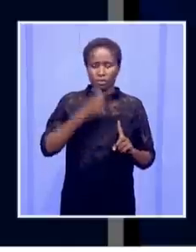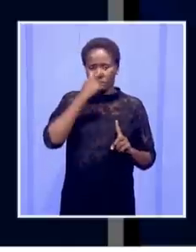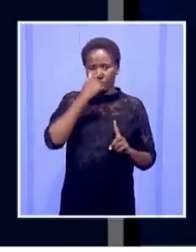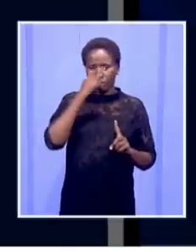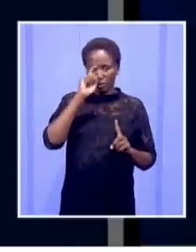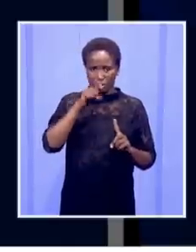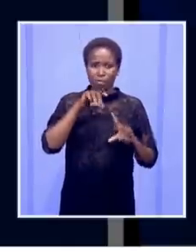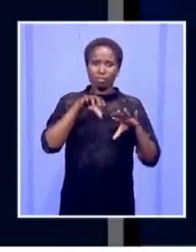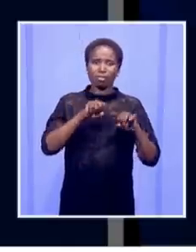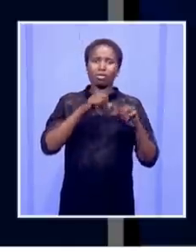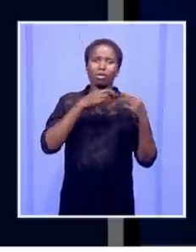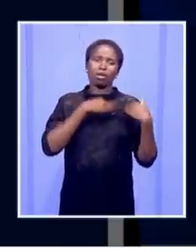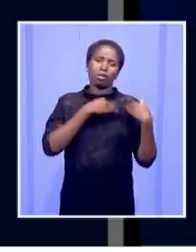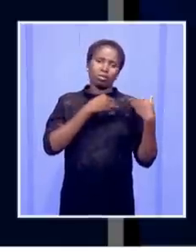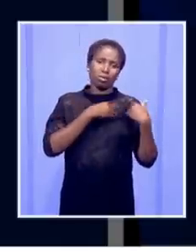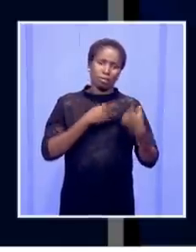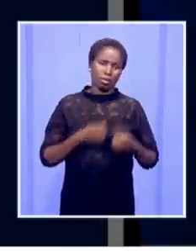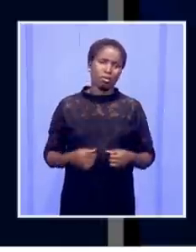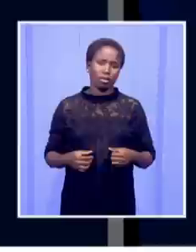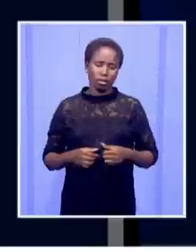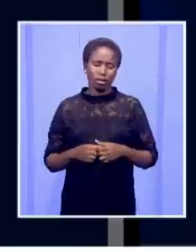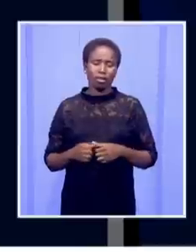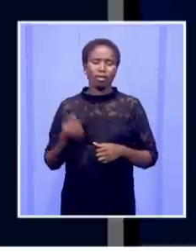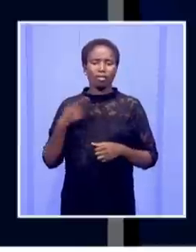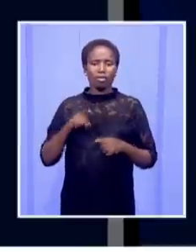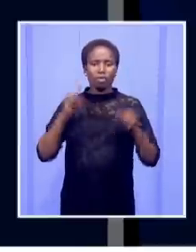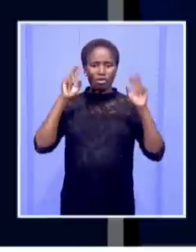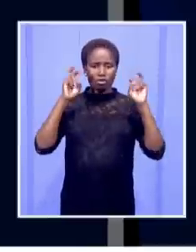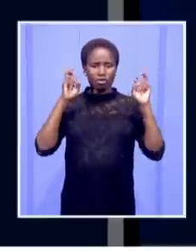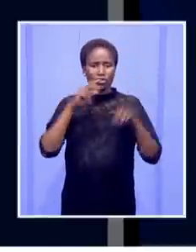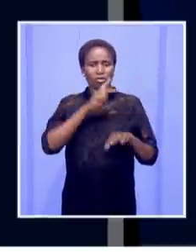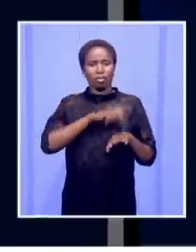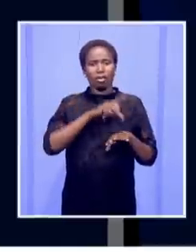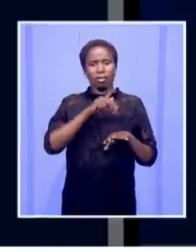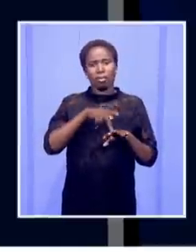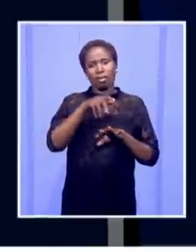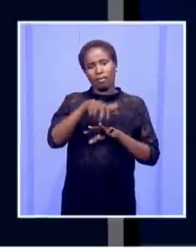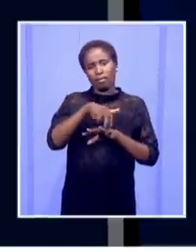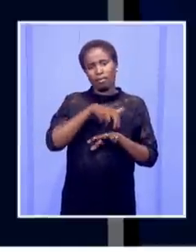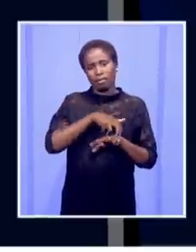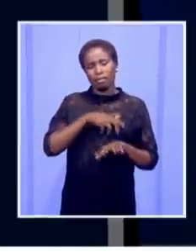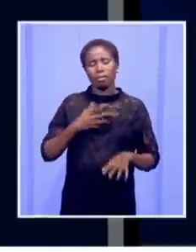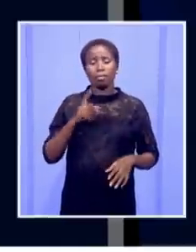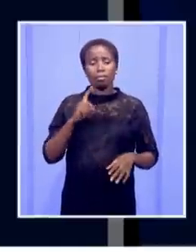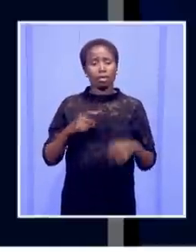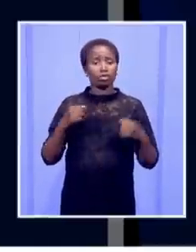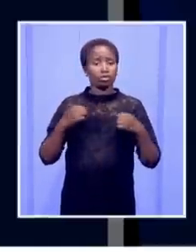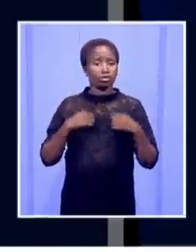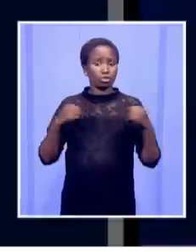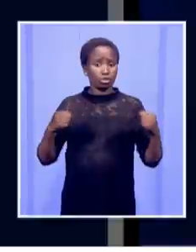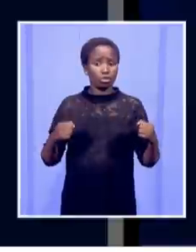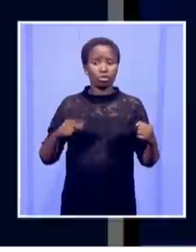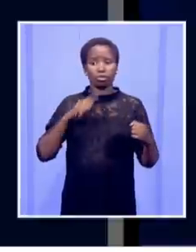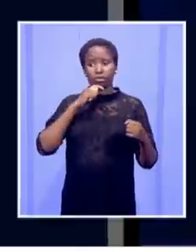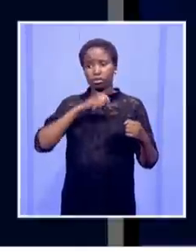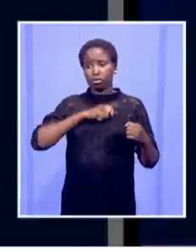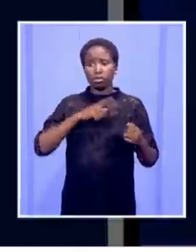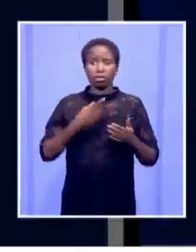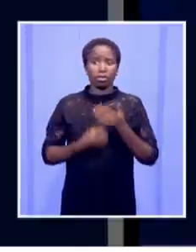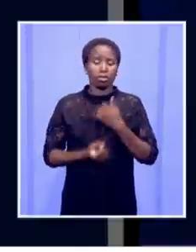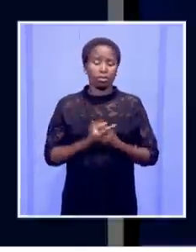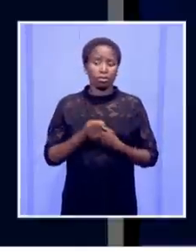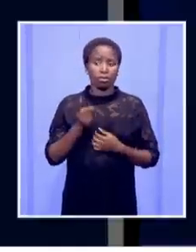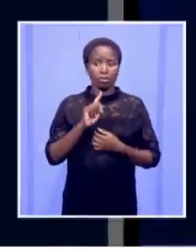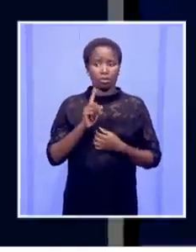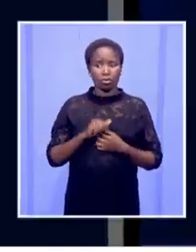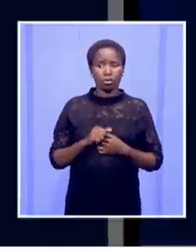Farm. It is the Economic Freedom Fighters that called for the Central Reserve Bank to disclose whether it had received any declaration of foreign